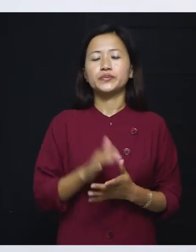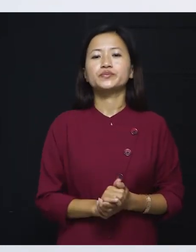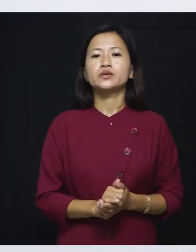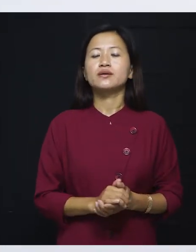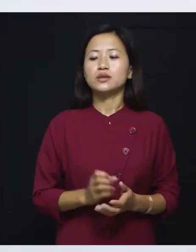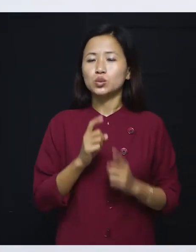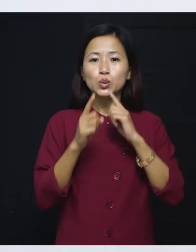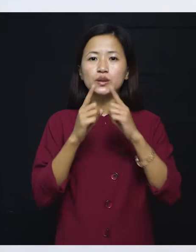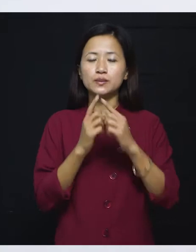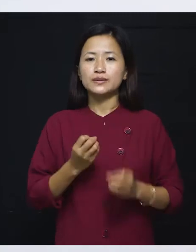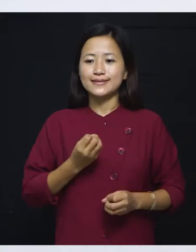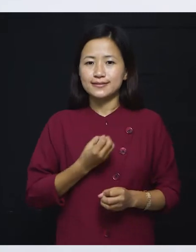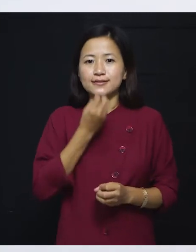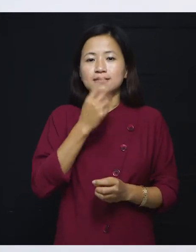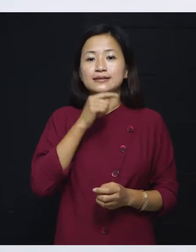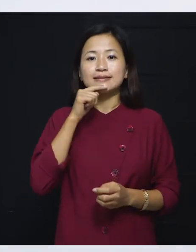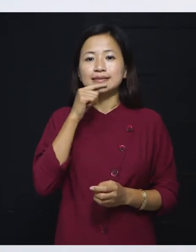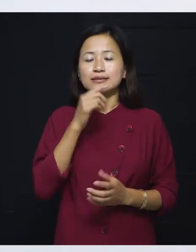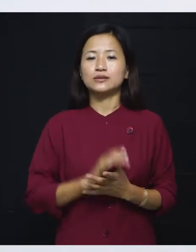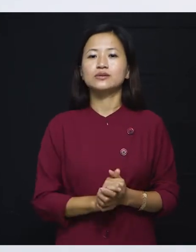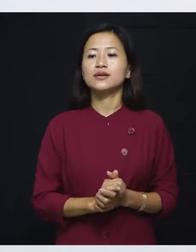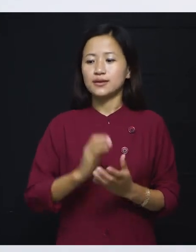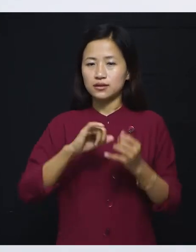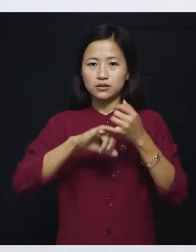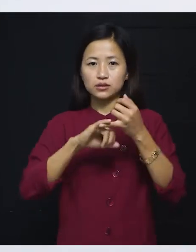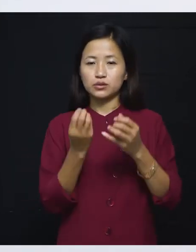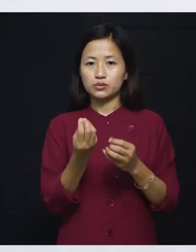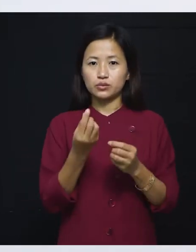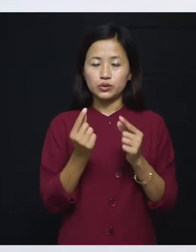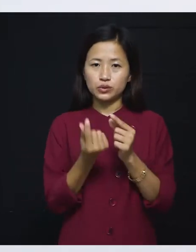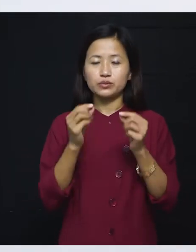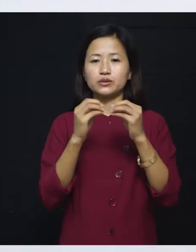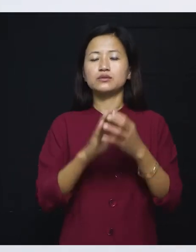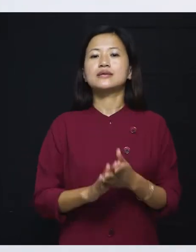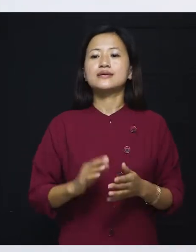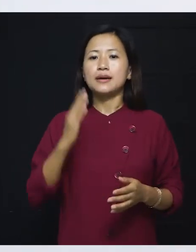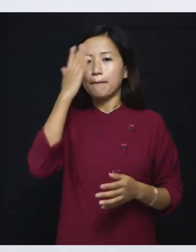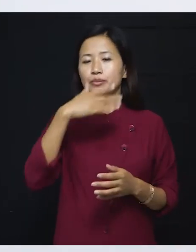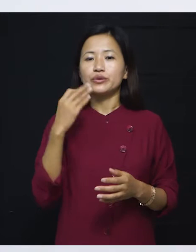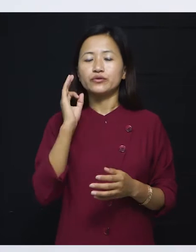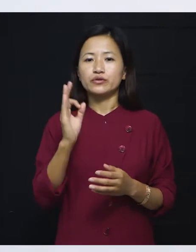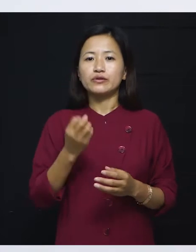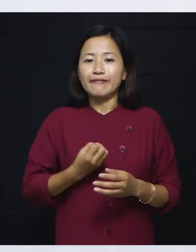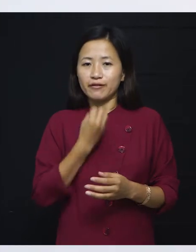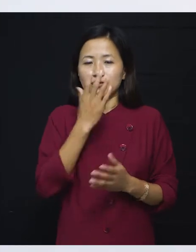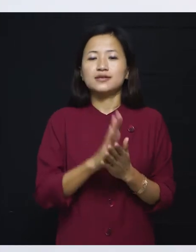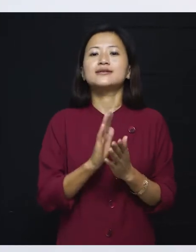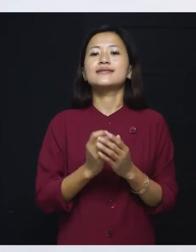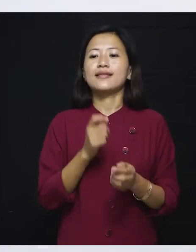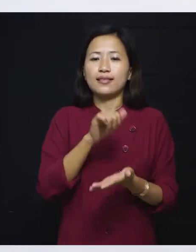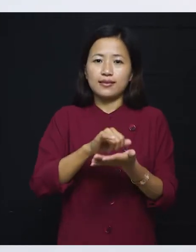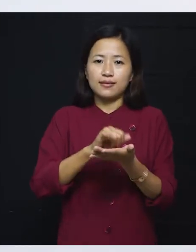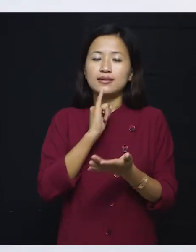the rose, okay? The rose here is the subject, is a beautiful flower, that is the predicate,